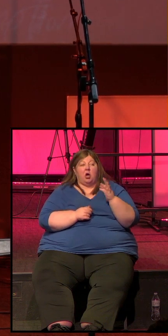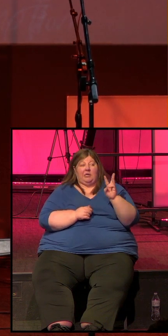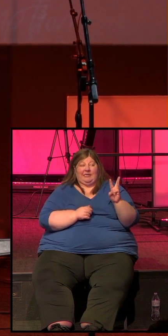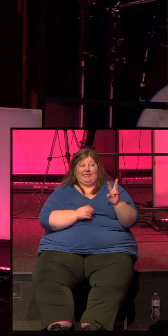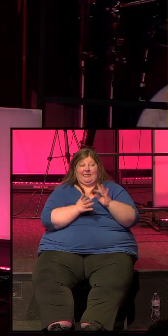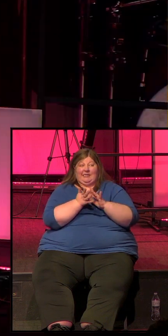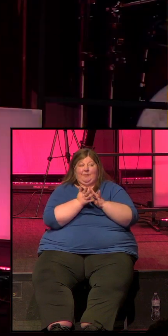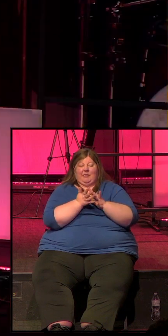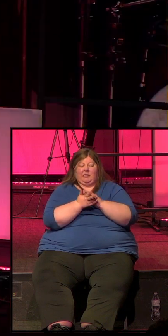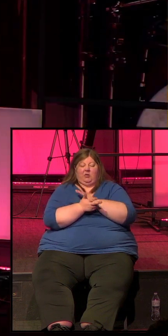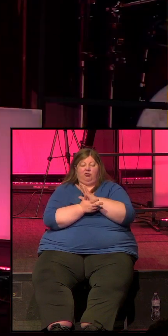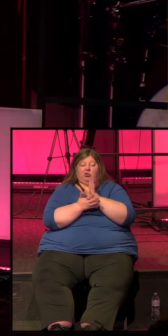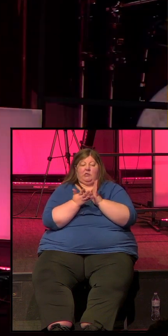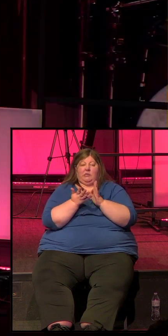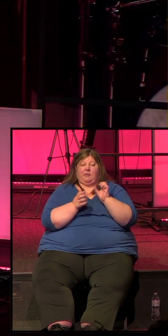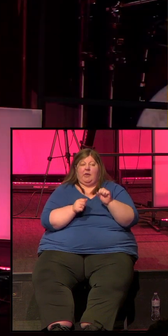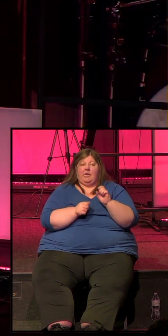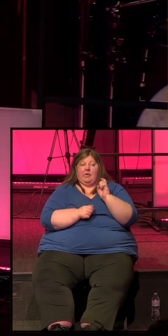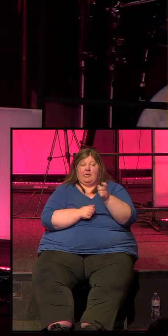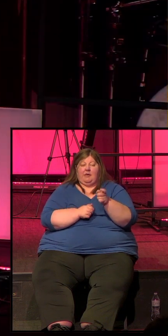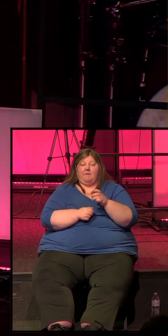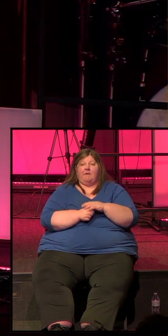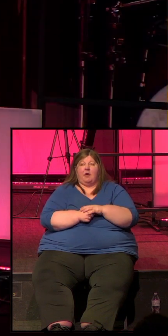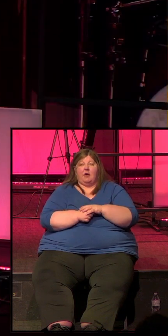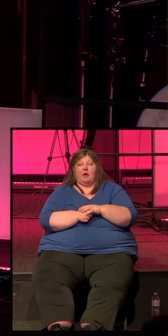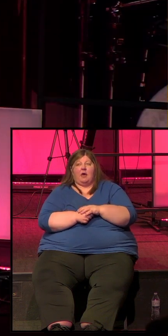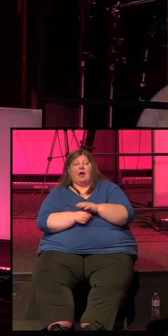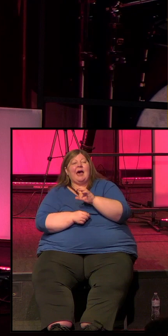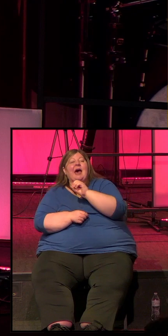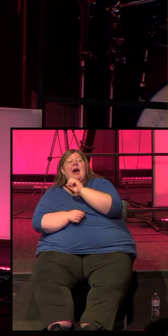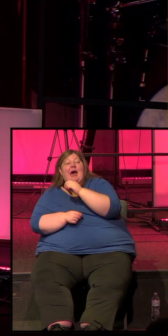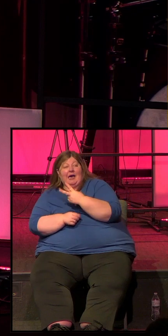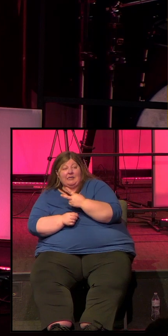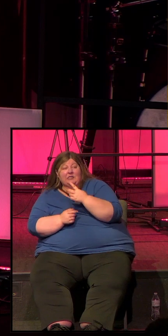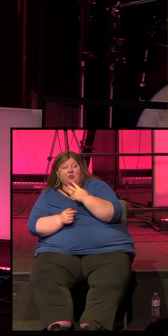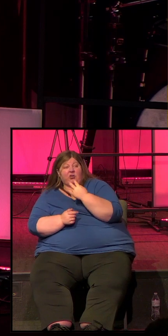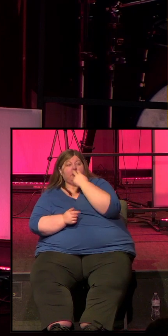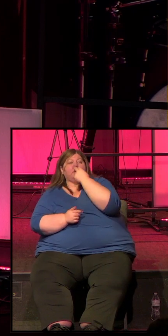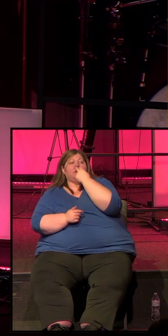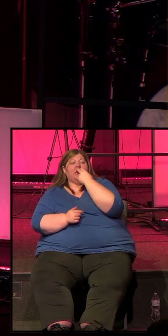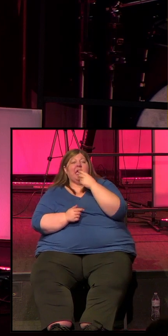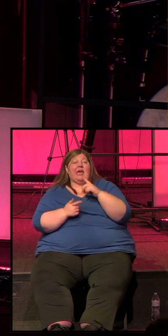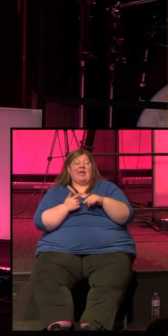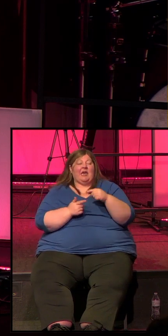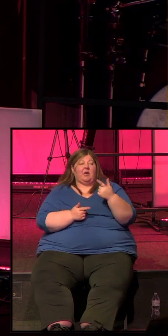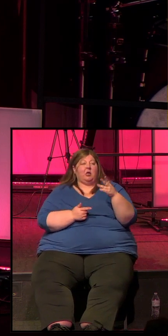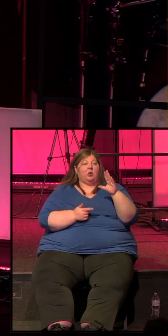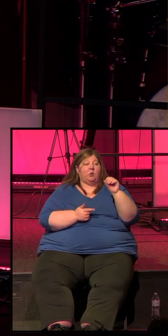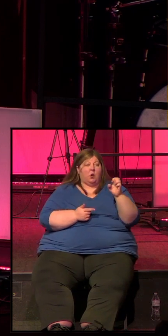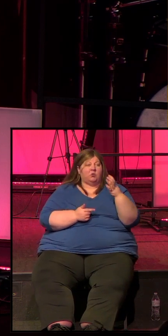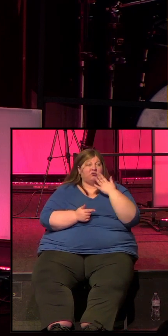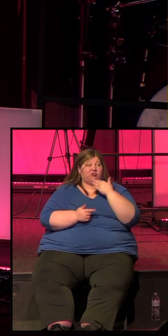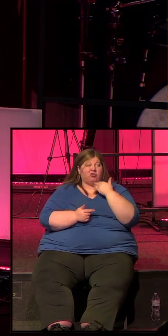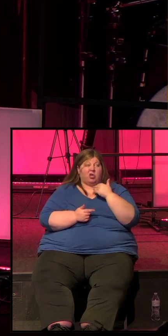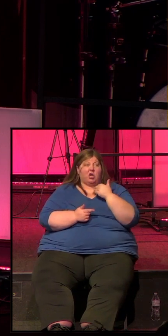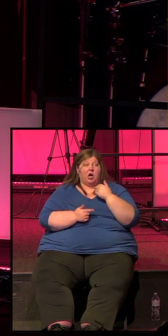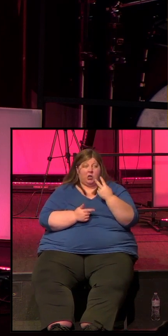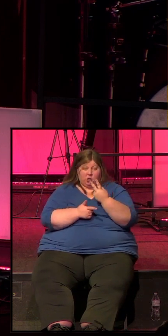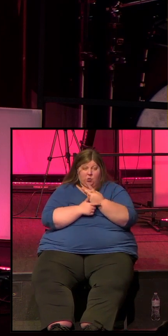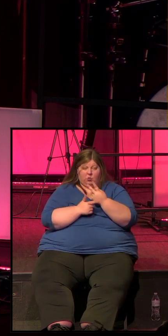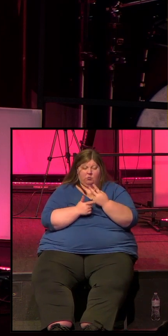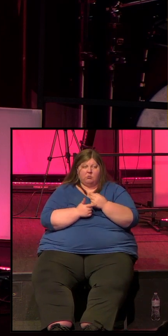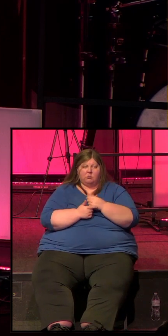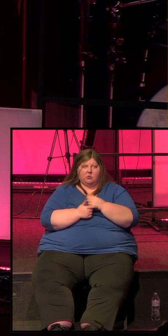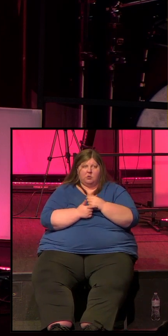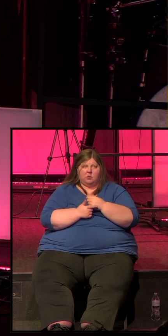allowed to administer, and oxygen and glucose are 2 of them. So 1/3 of my medication ability, like